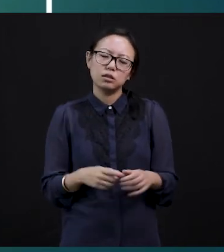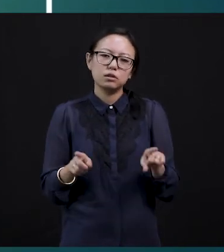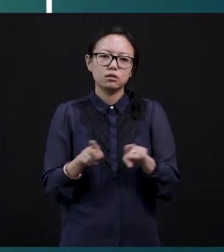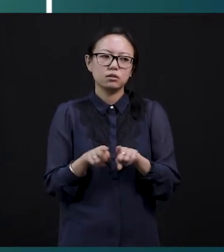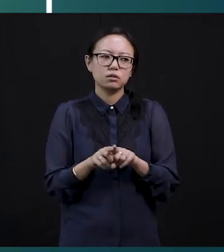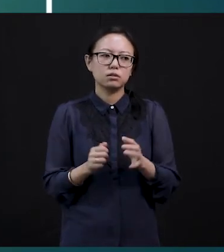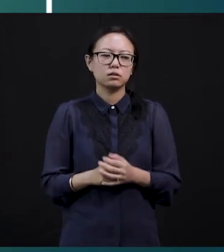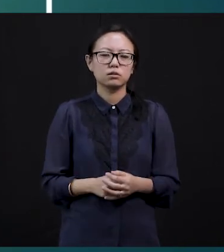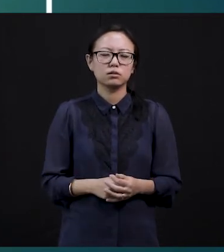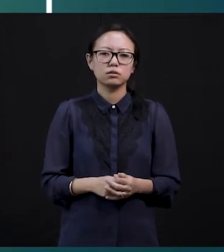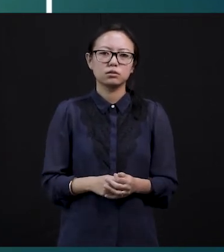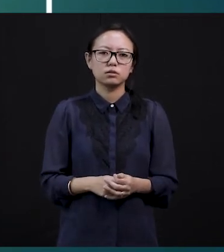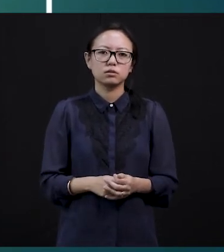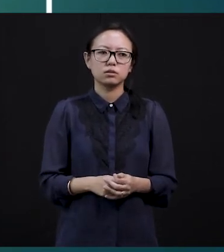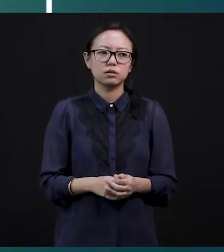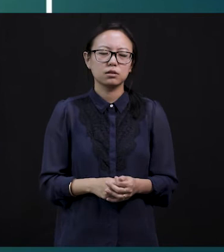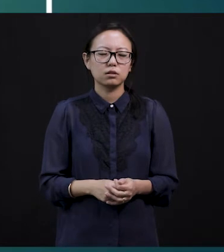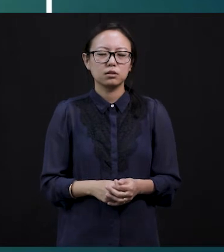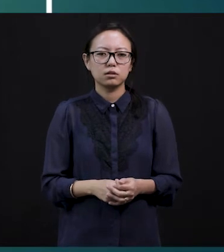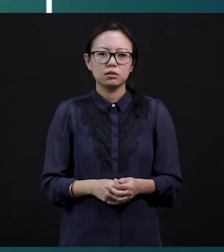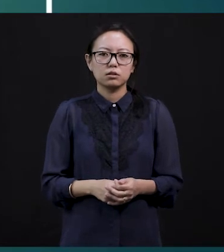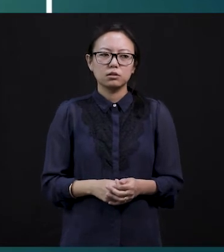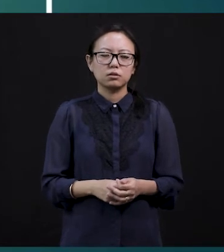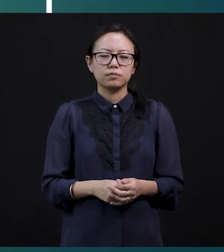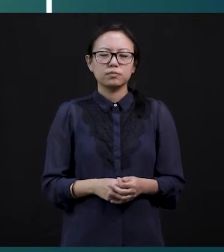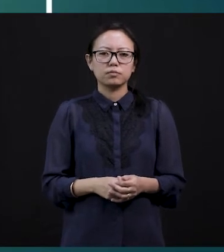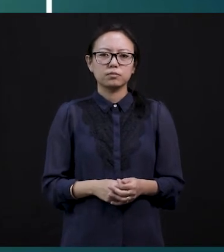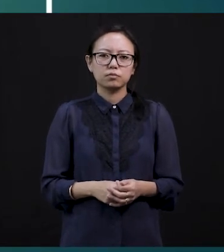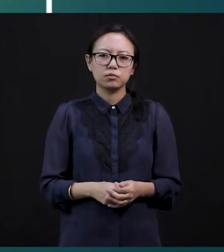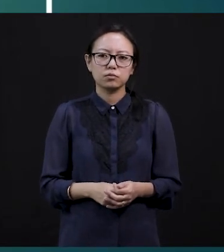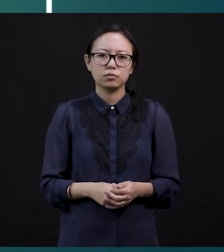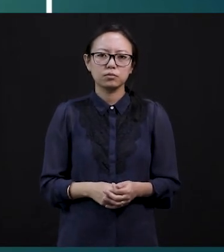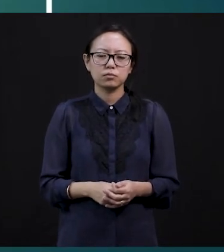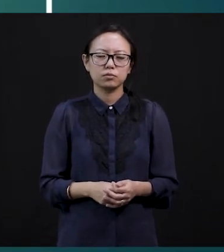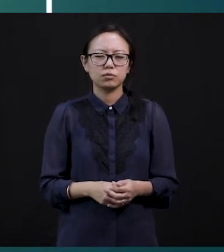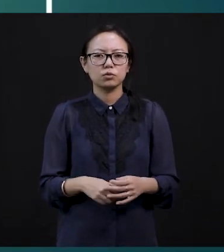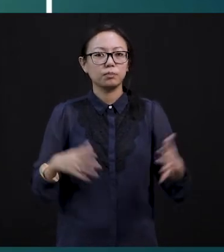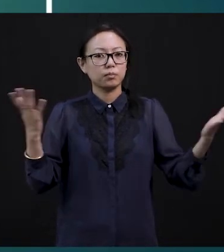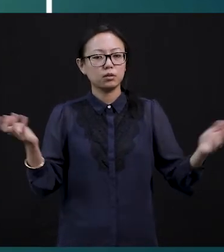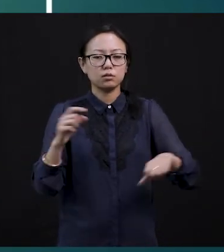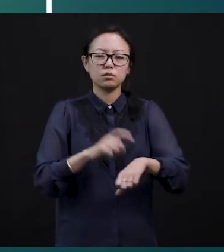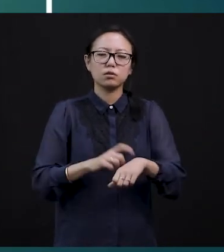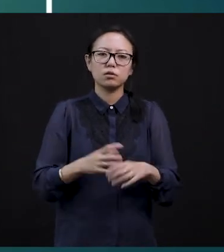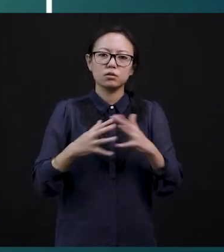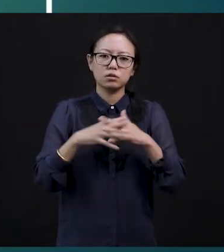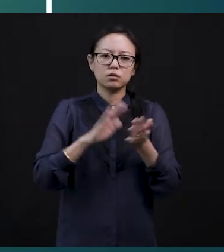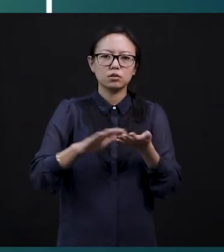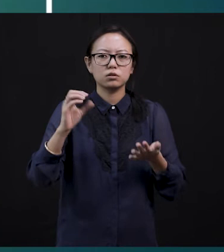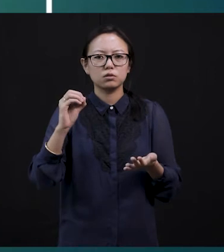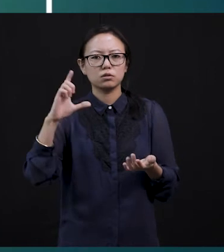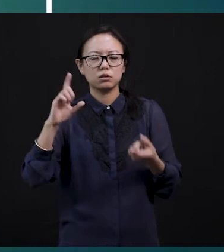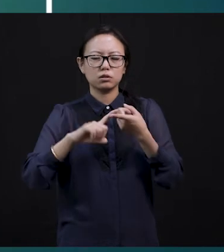money with the retailer selling it directly to the customer. So most of the time the wholesaler is not